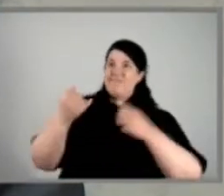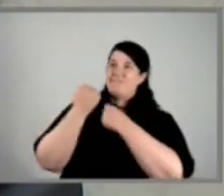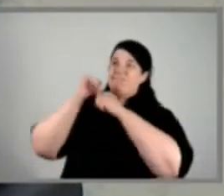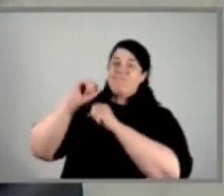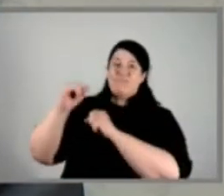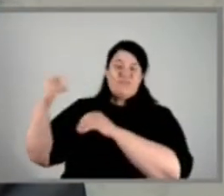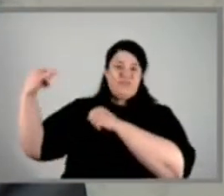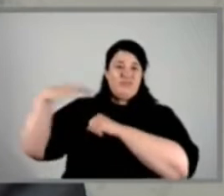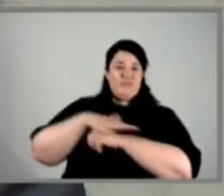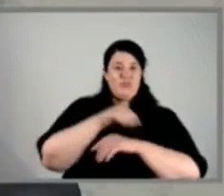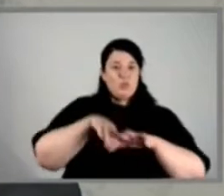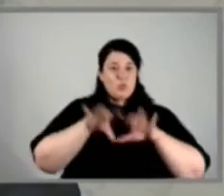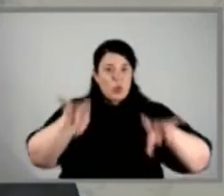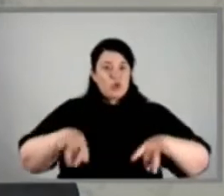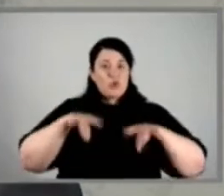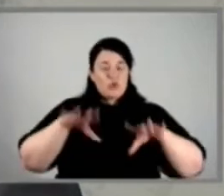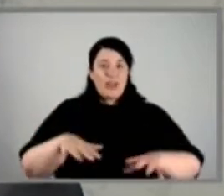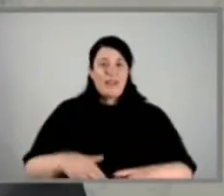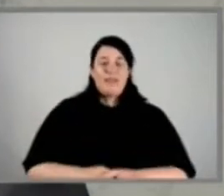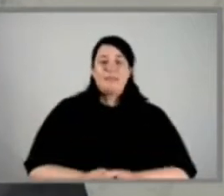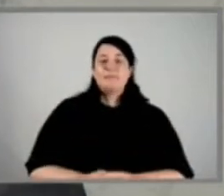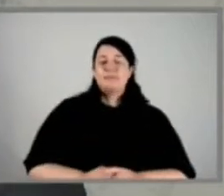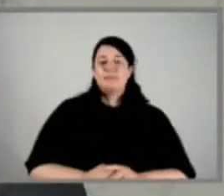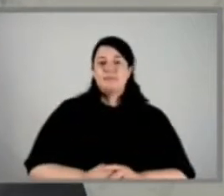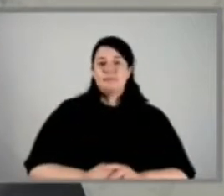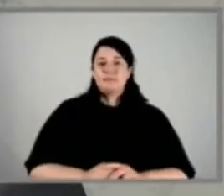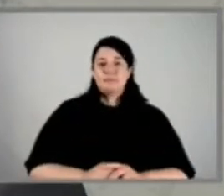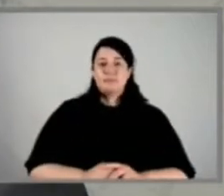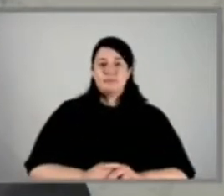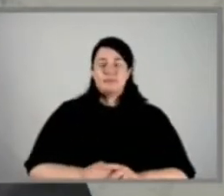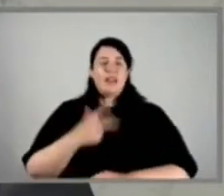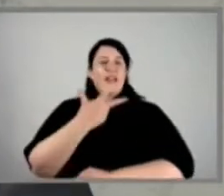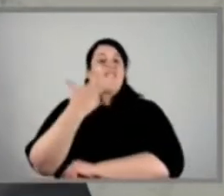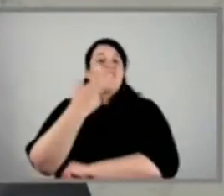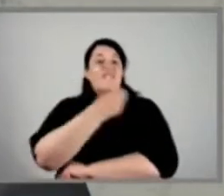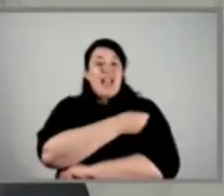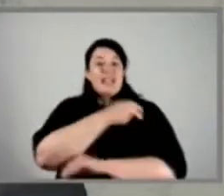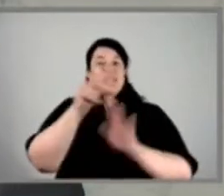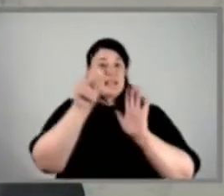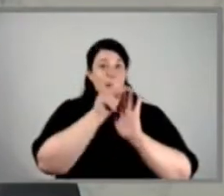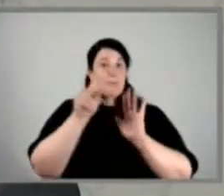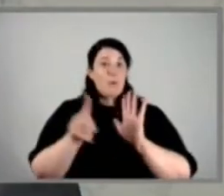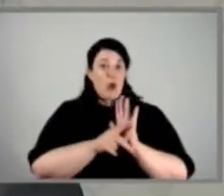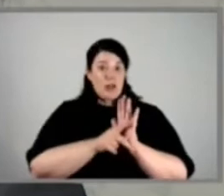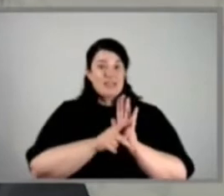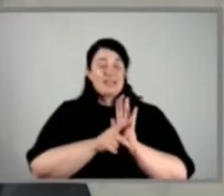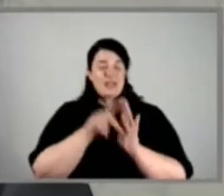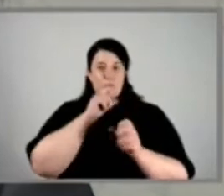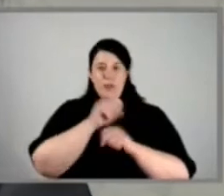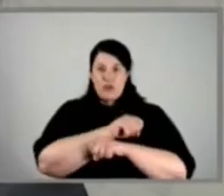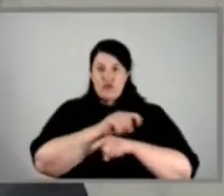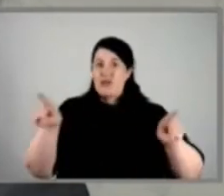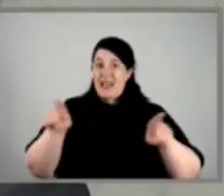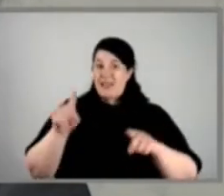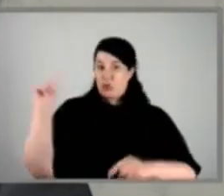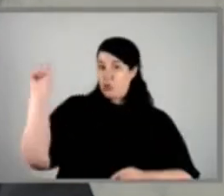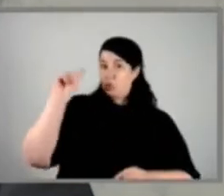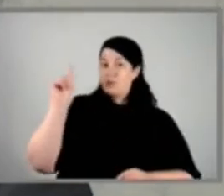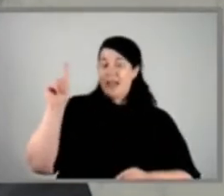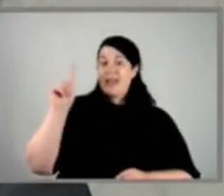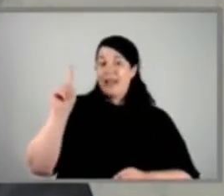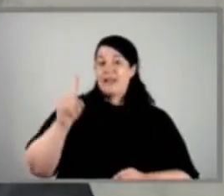element that the PM mentioned was the vaccine policy, so that will be released publicly today. And